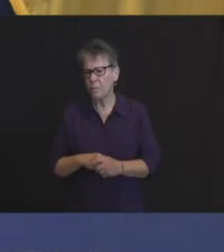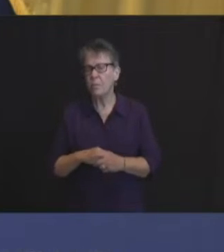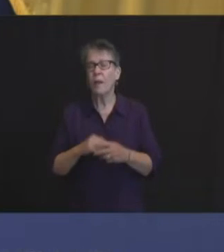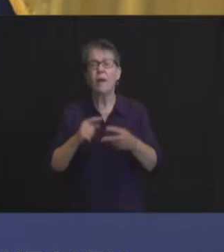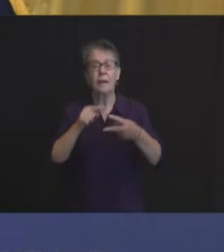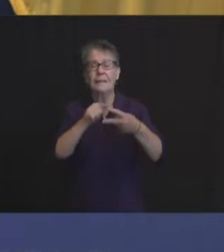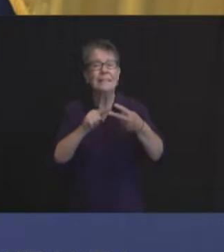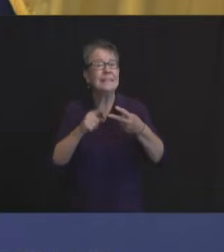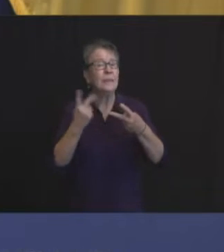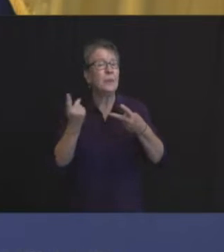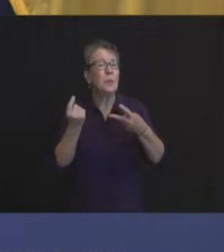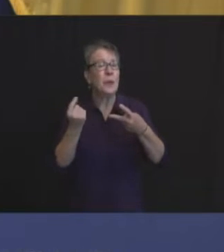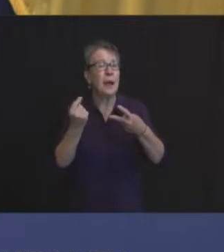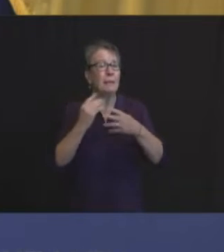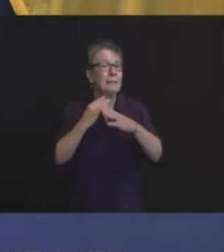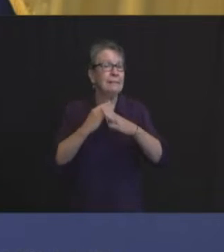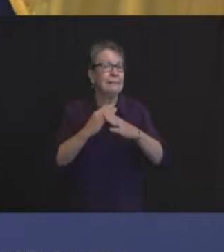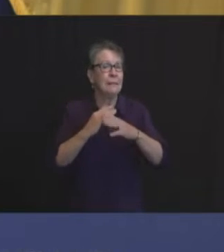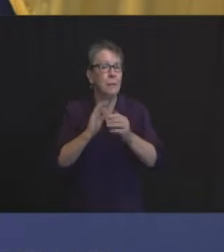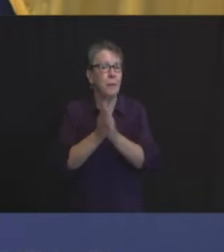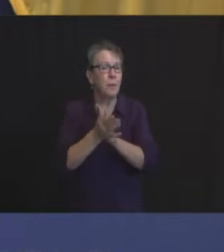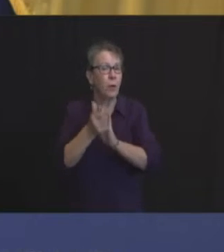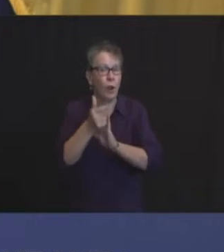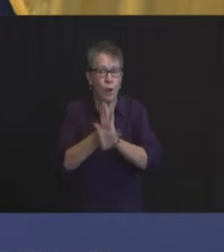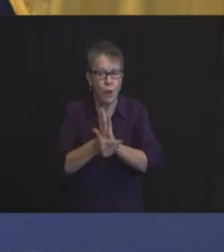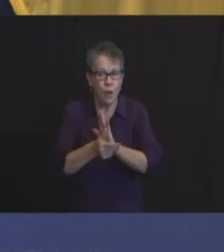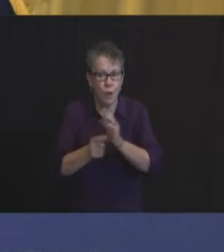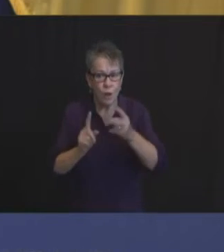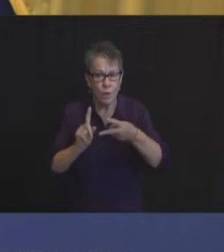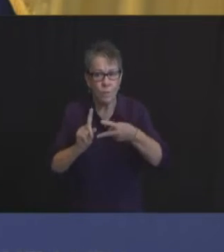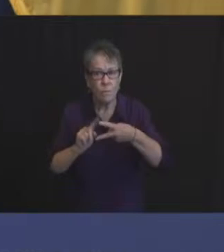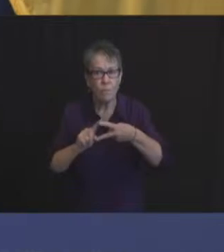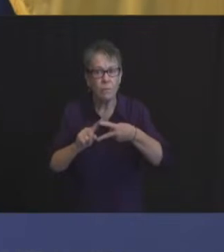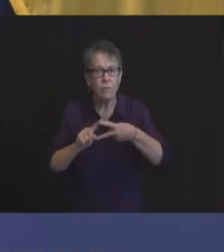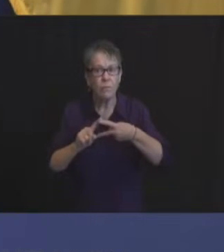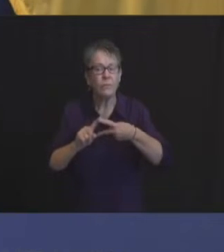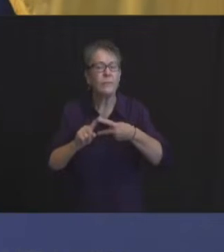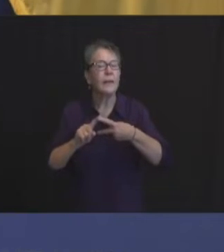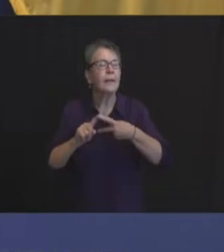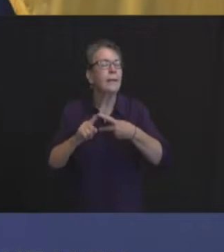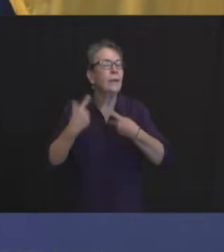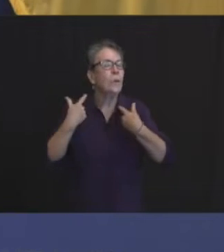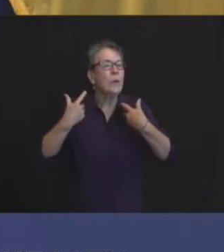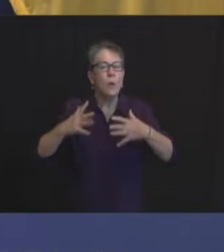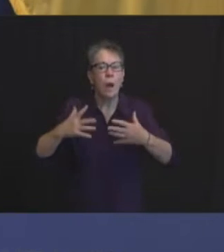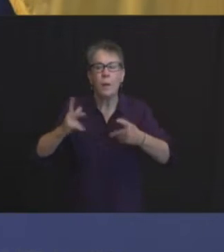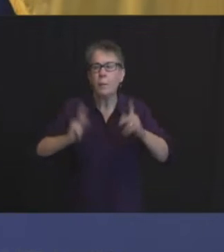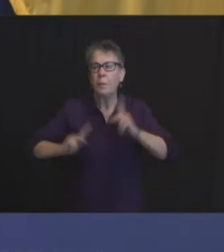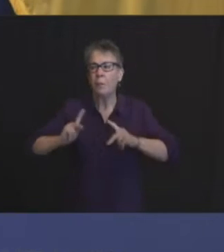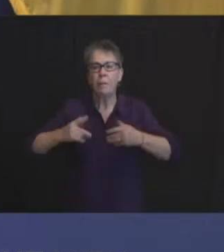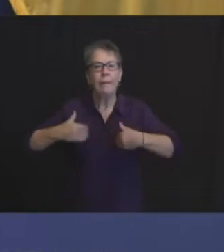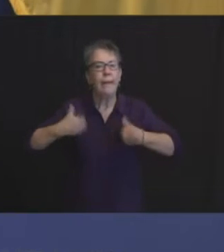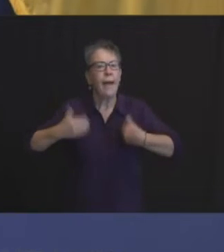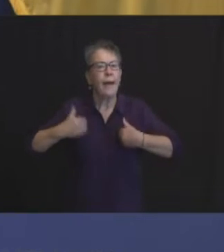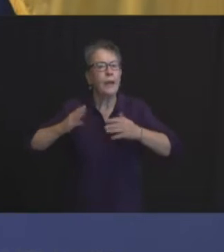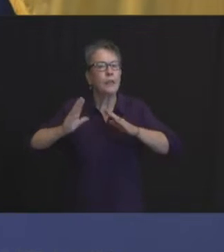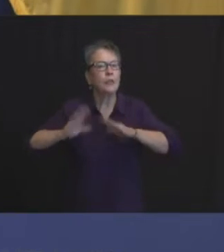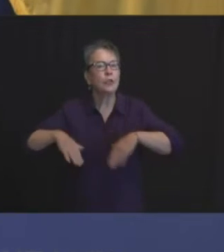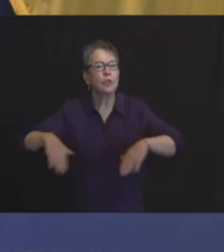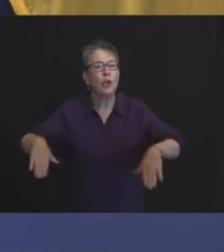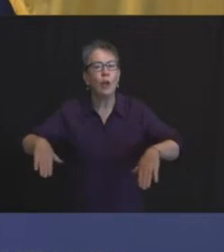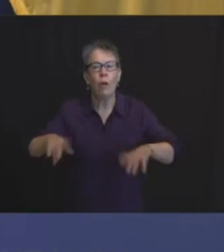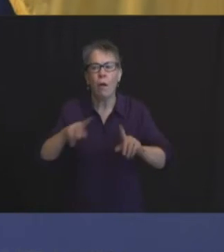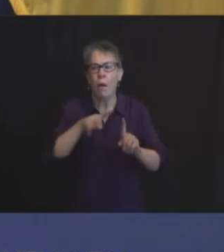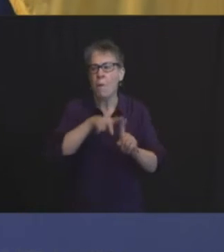which is why I'm optimistic. Number one, the last thing we need is more young kids getting tangled up in the criminal justice system. None of us want